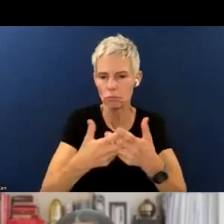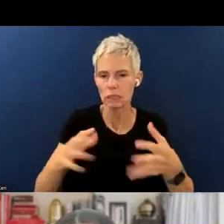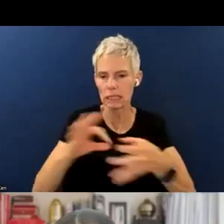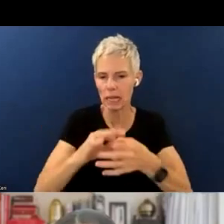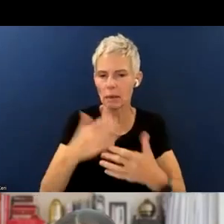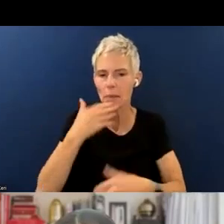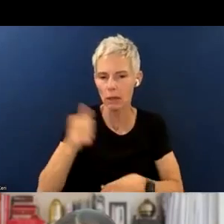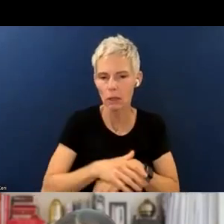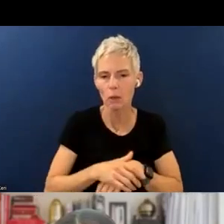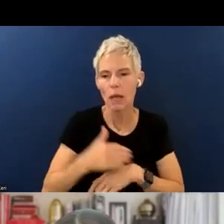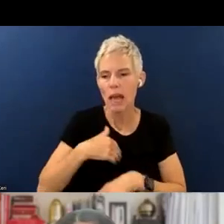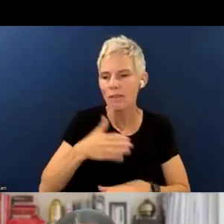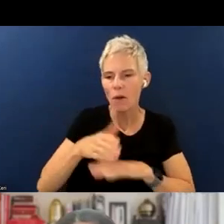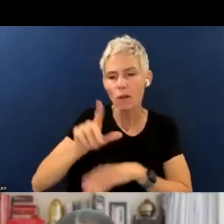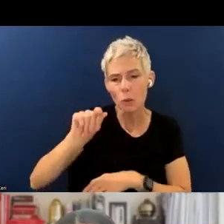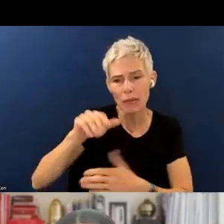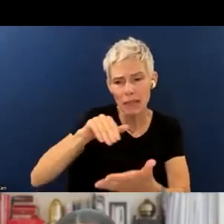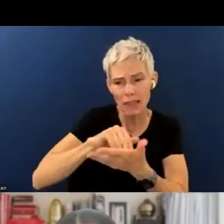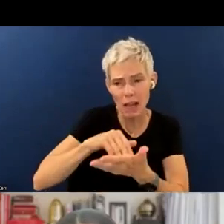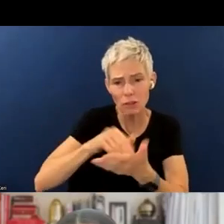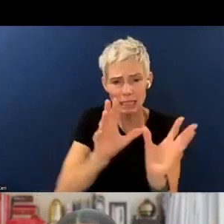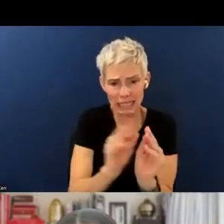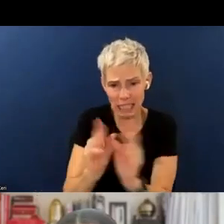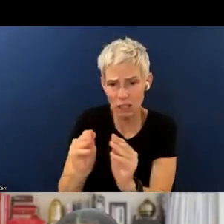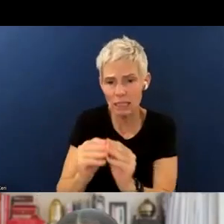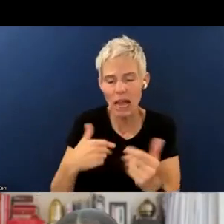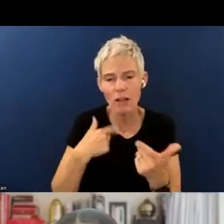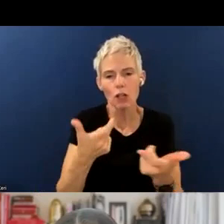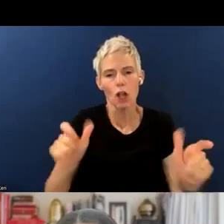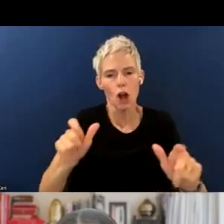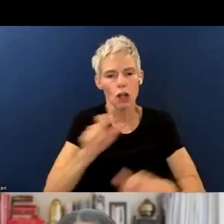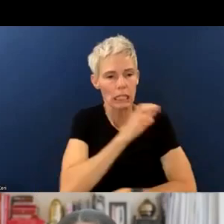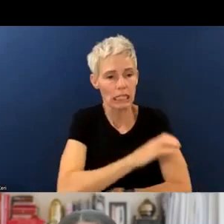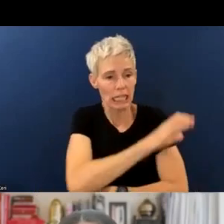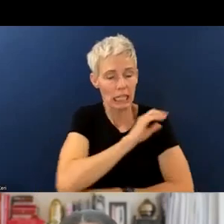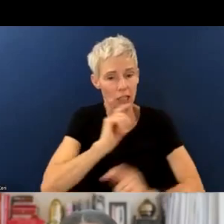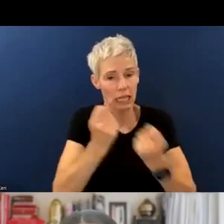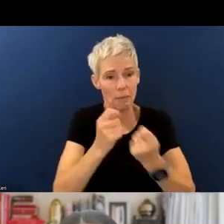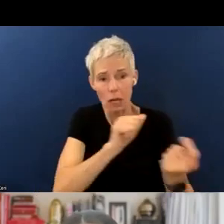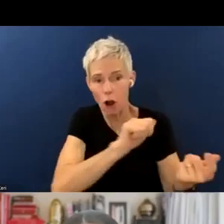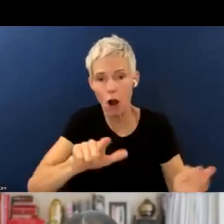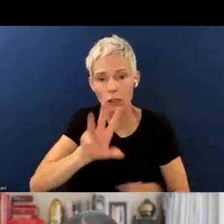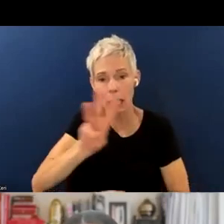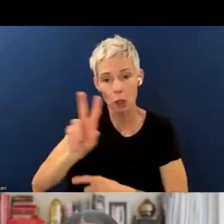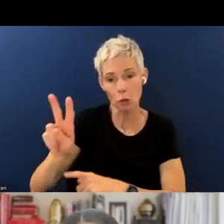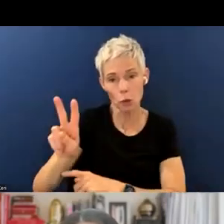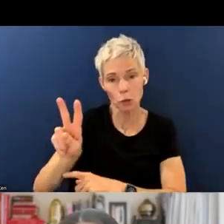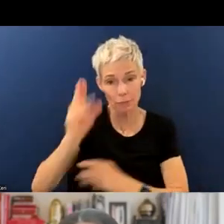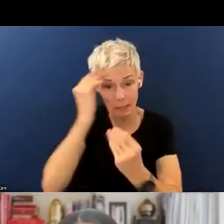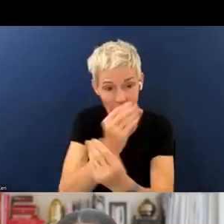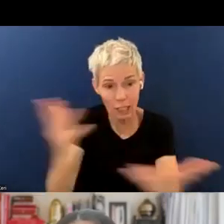20,000 sessions and we have a large clinical team, all W-2s, by the way. So I just like to shout out that we want to make sure everyone